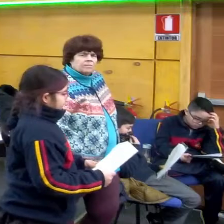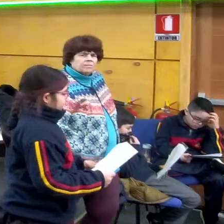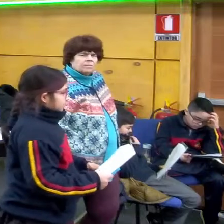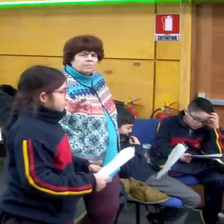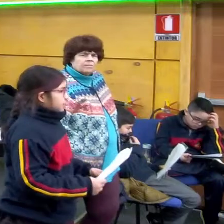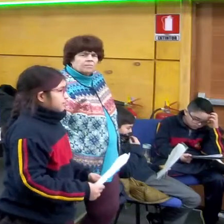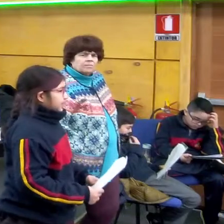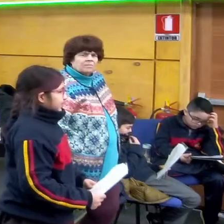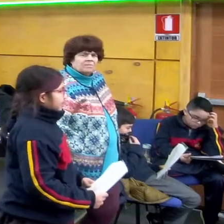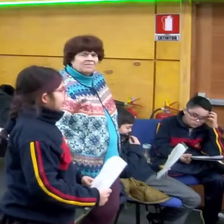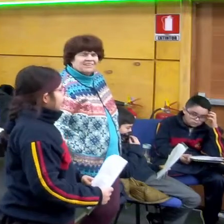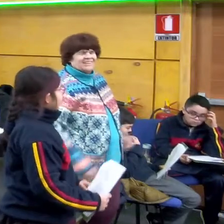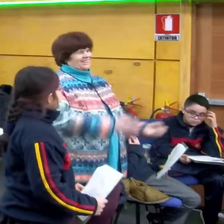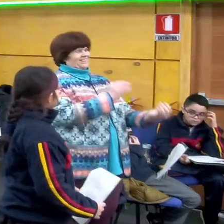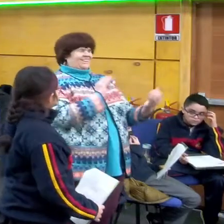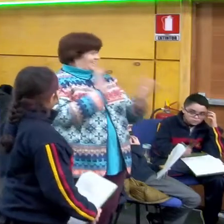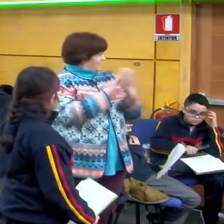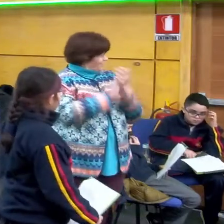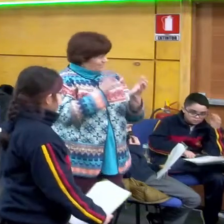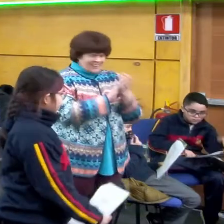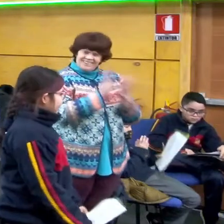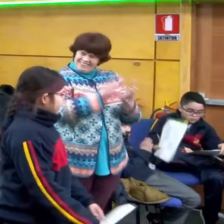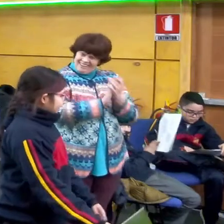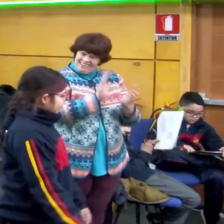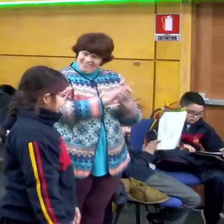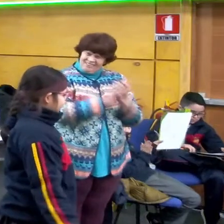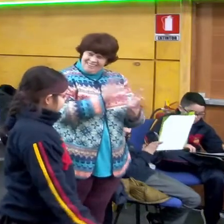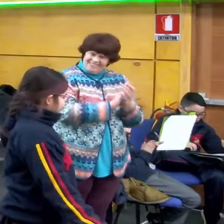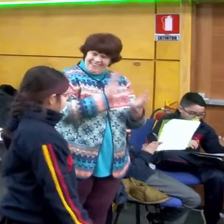And I love the rain.